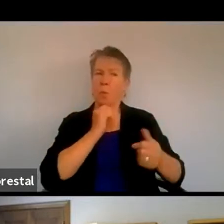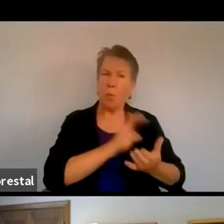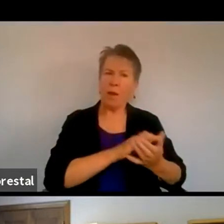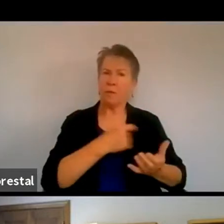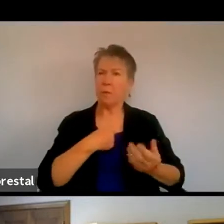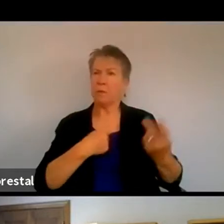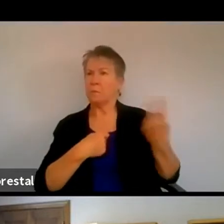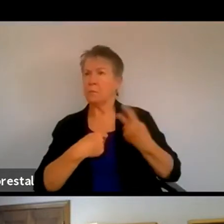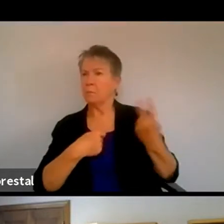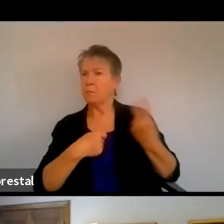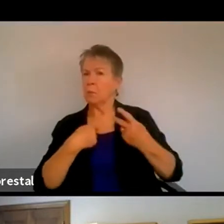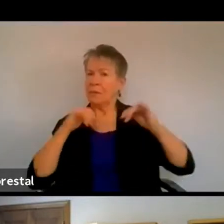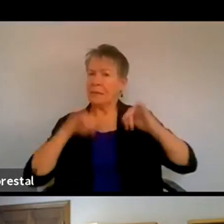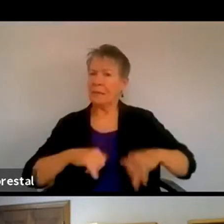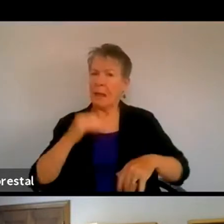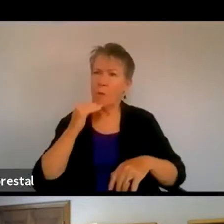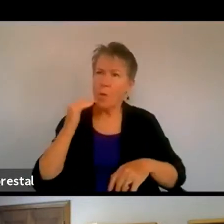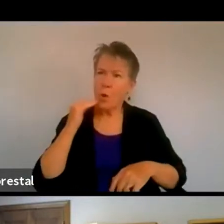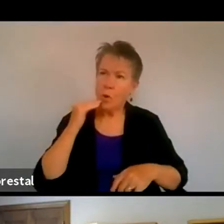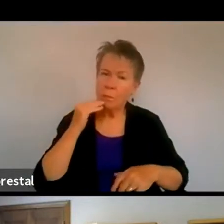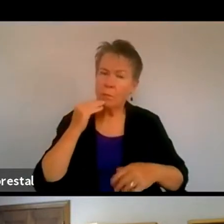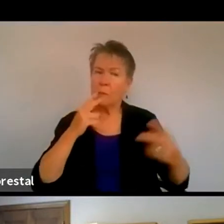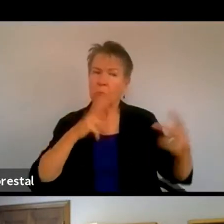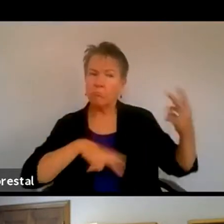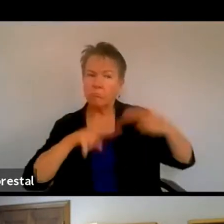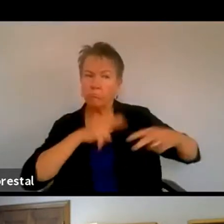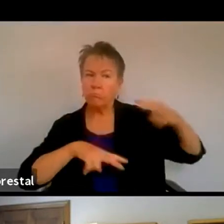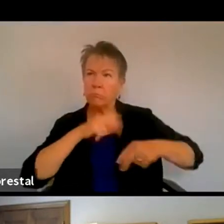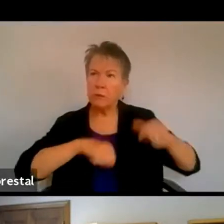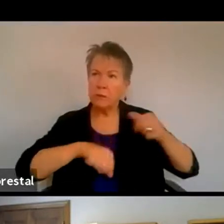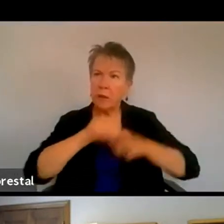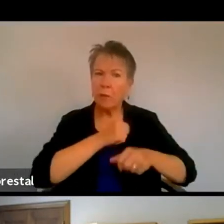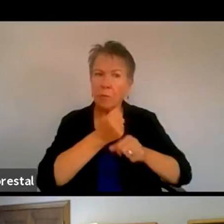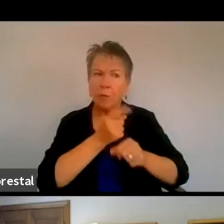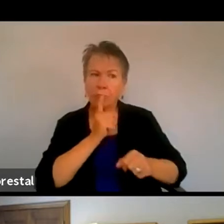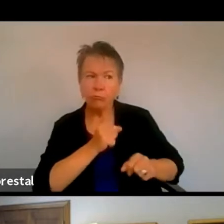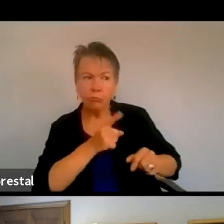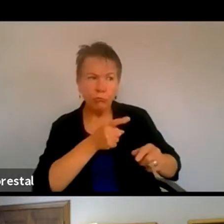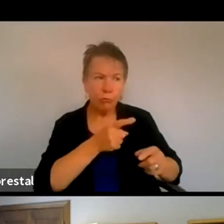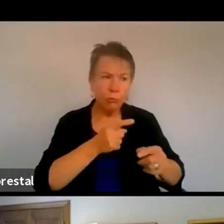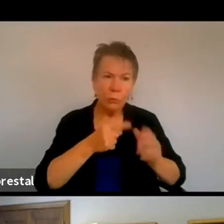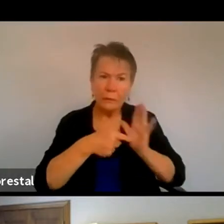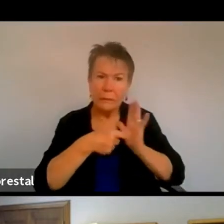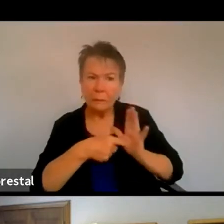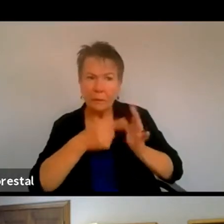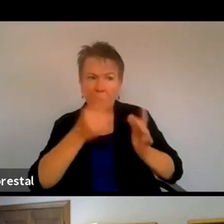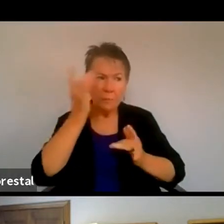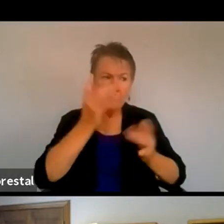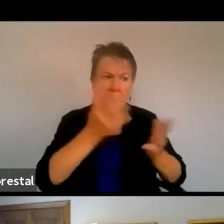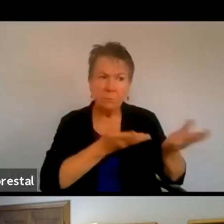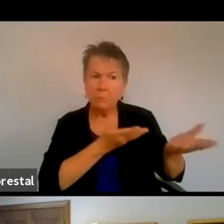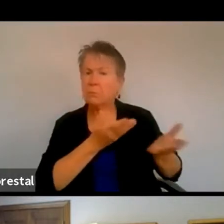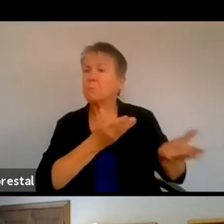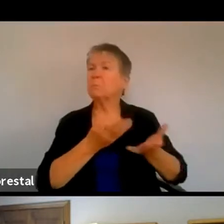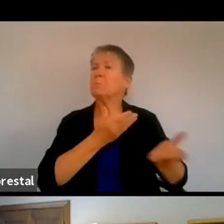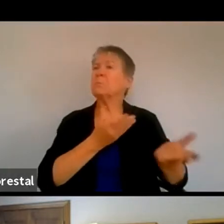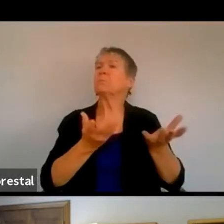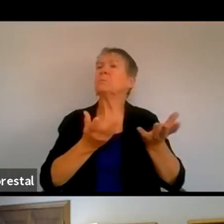this. And again, we're going to take at least 2 more